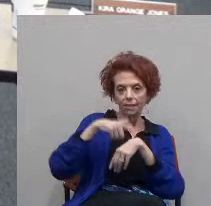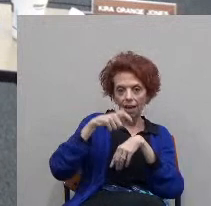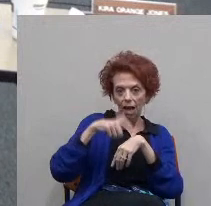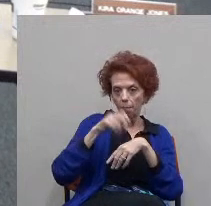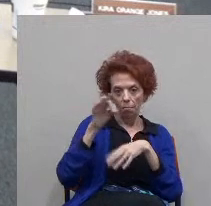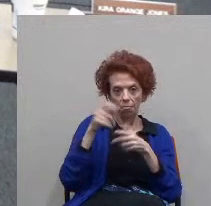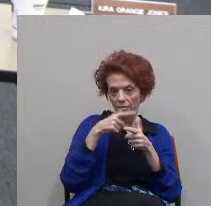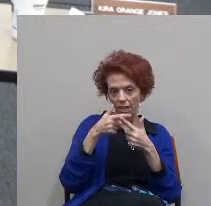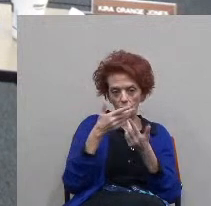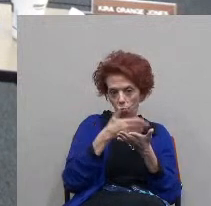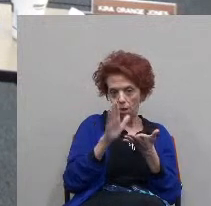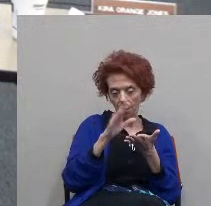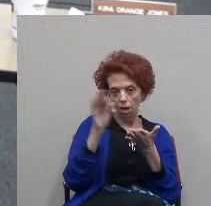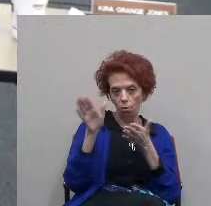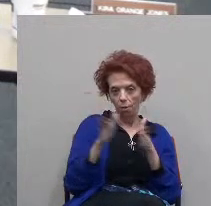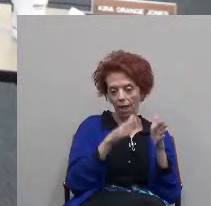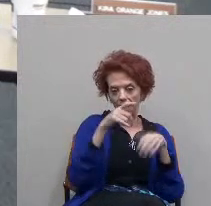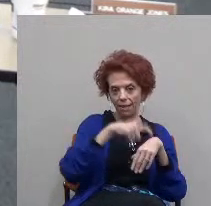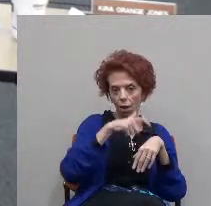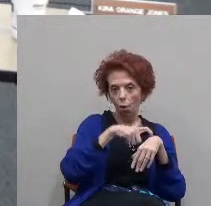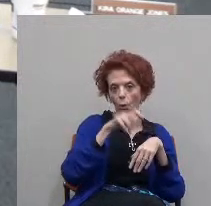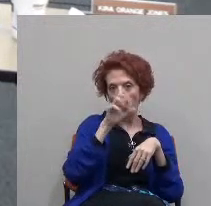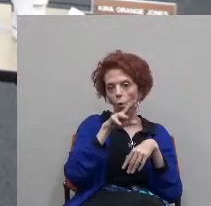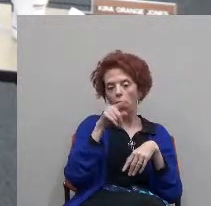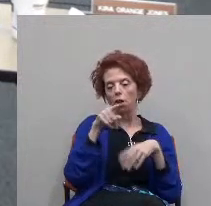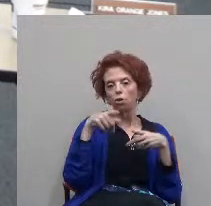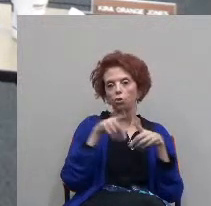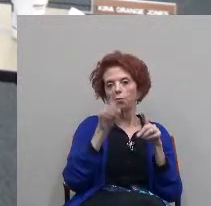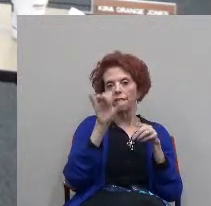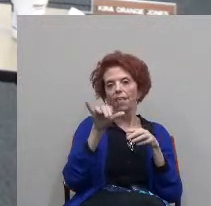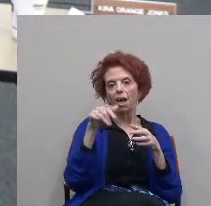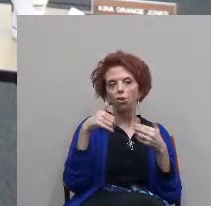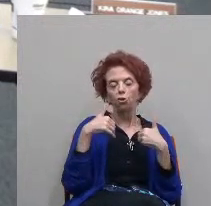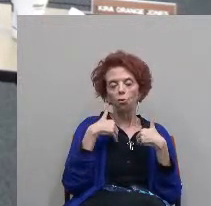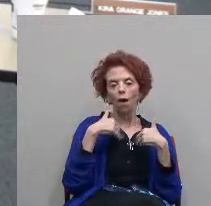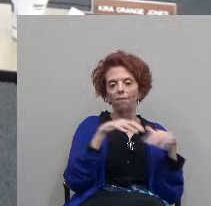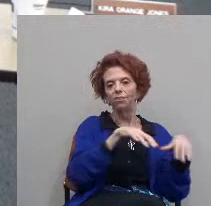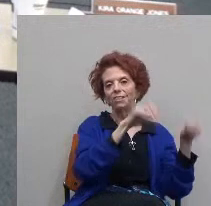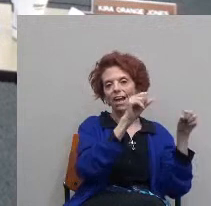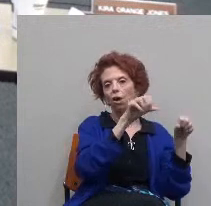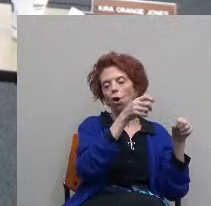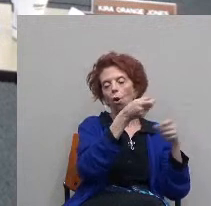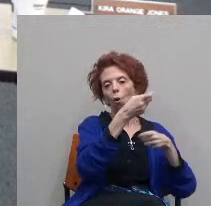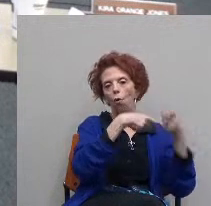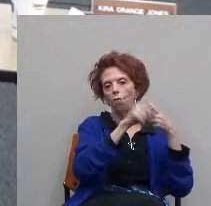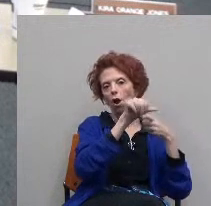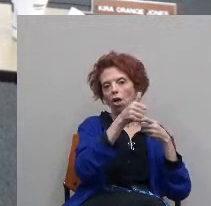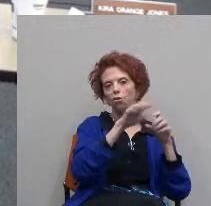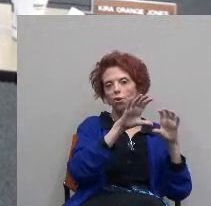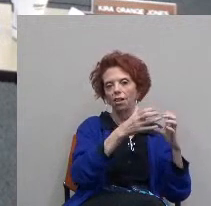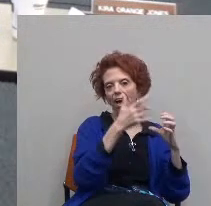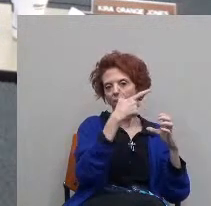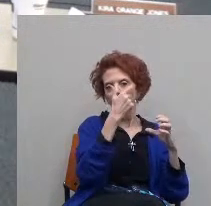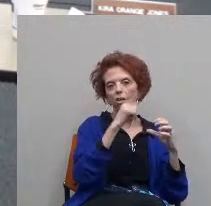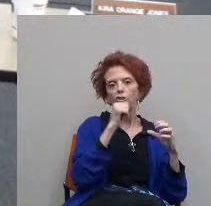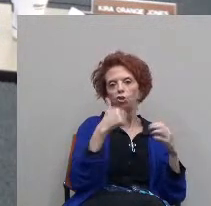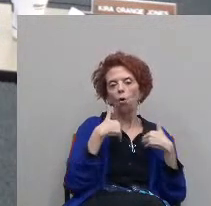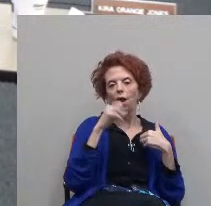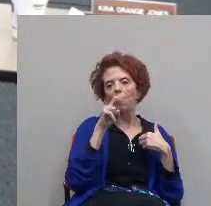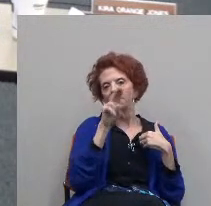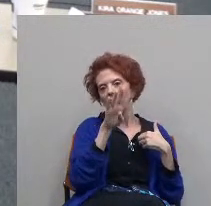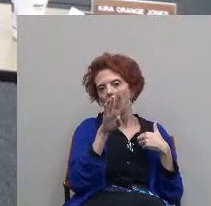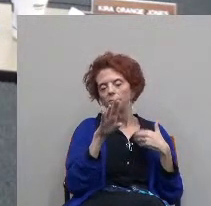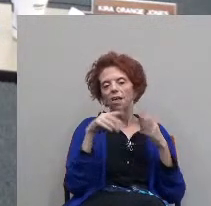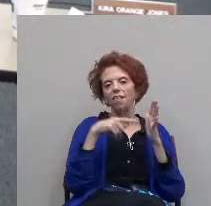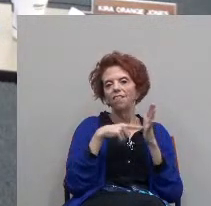planning period, or during your planning period, you're taking an additional class because you don't have subs, you don't have this, you don't have that.